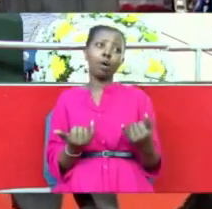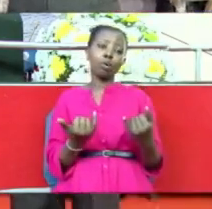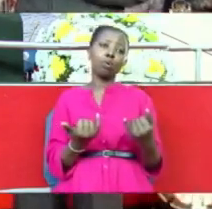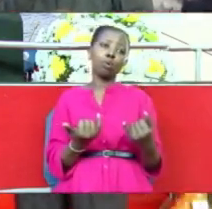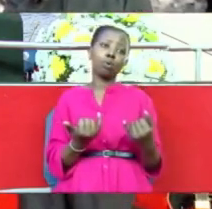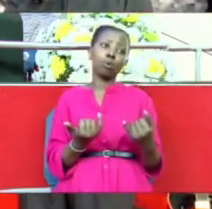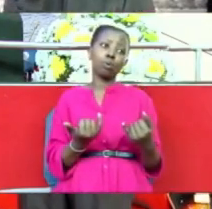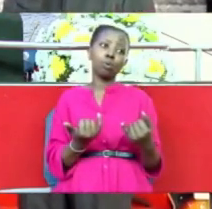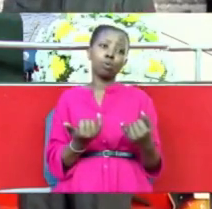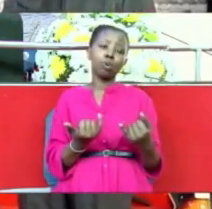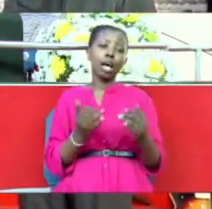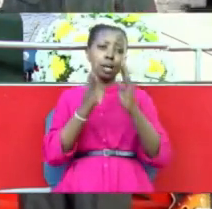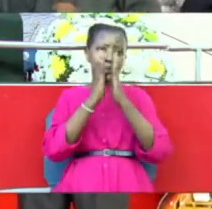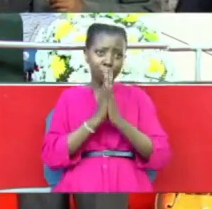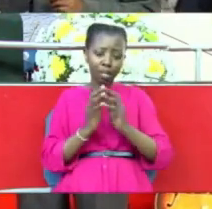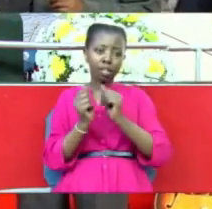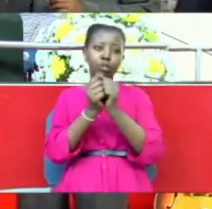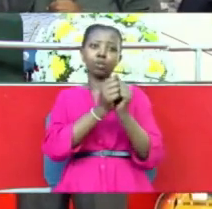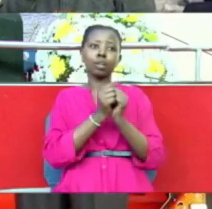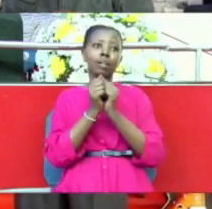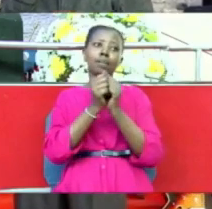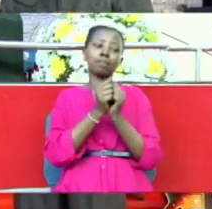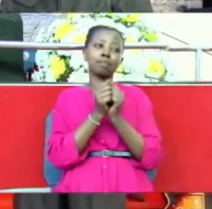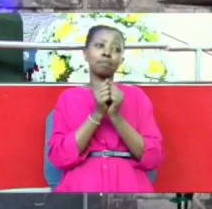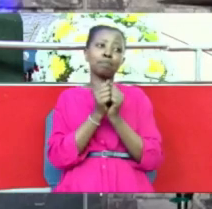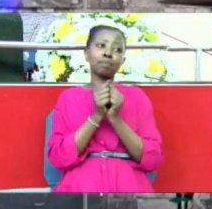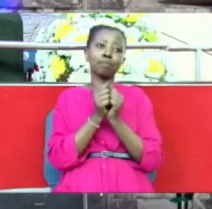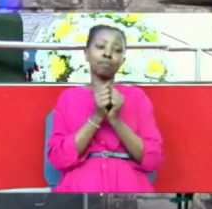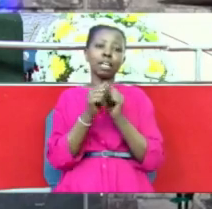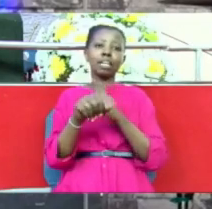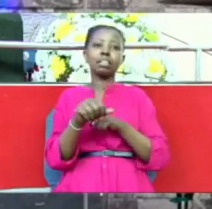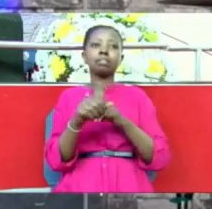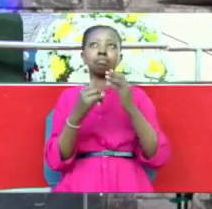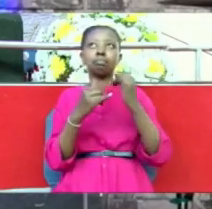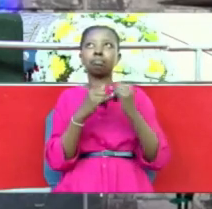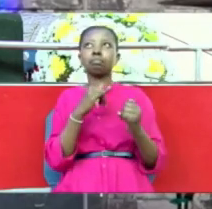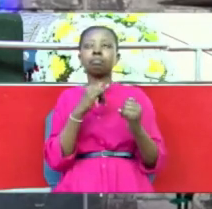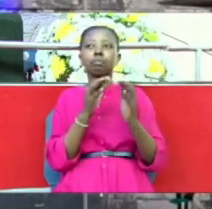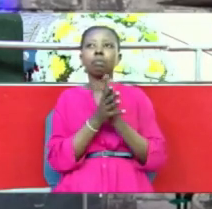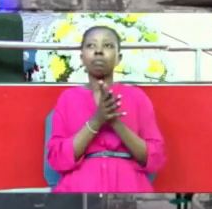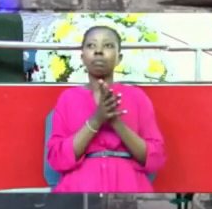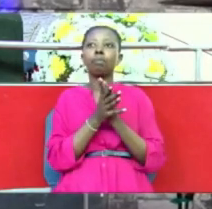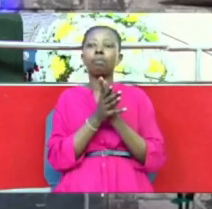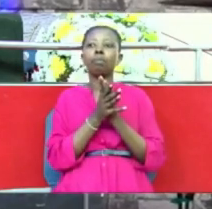to pray with me. Hallelujah. Amen.